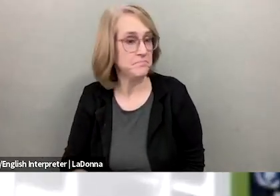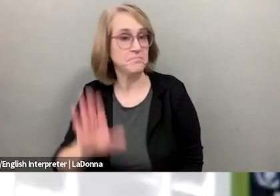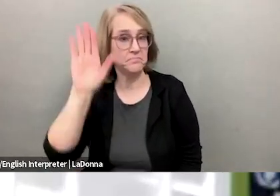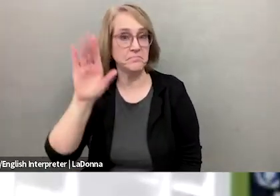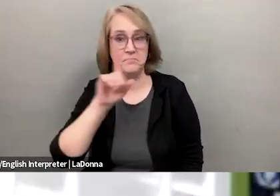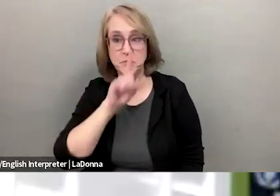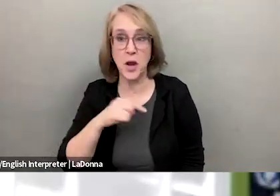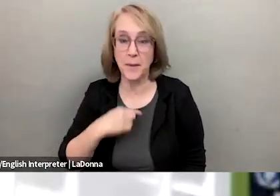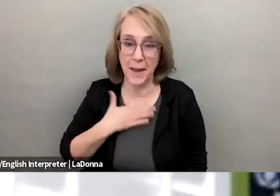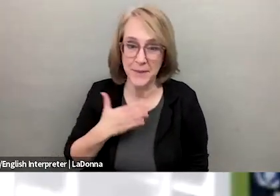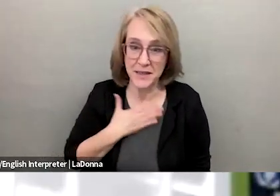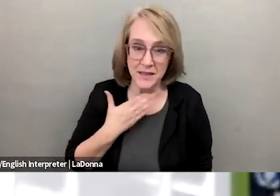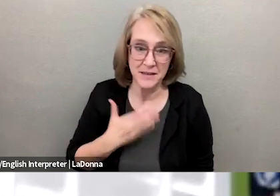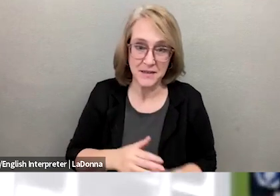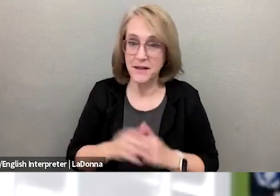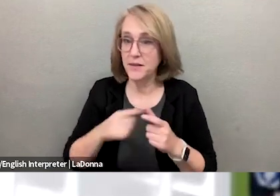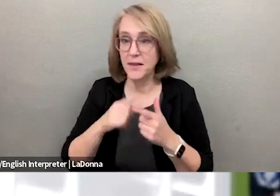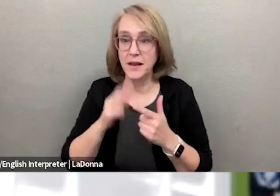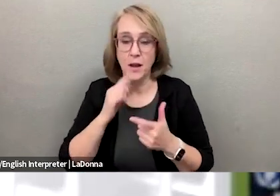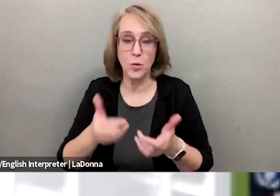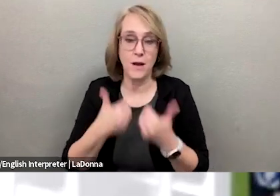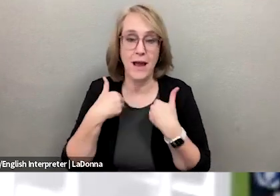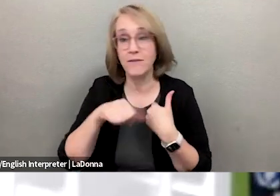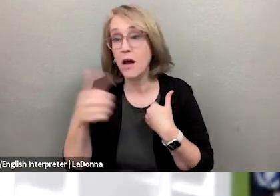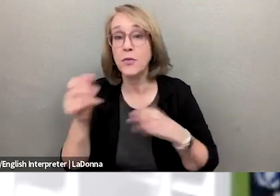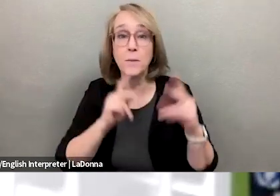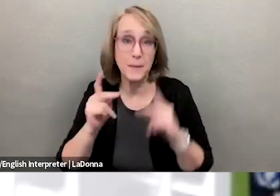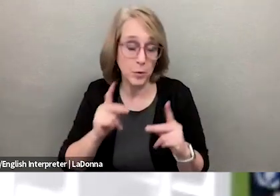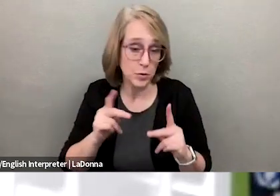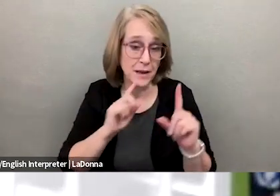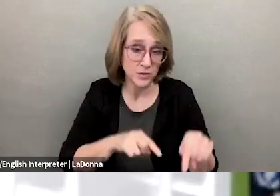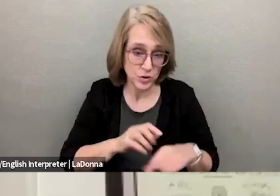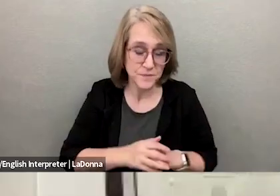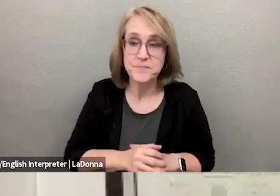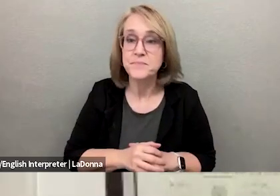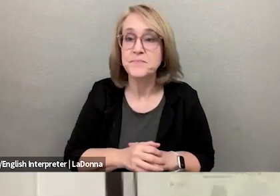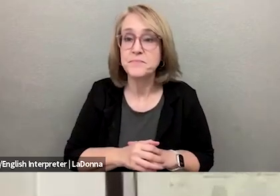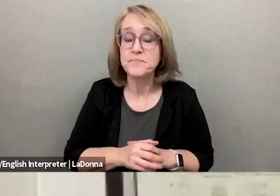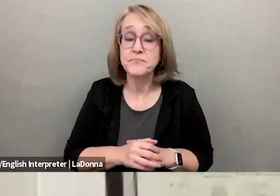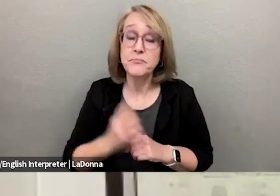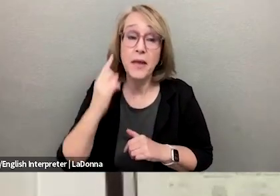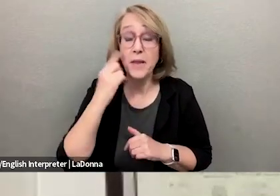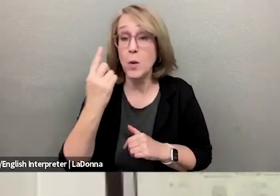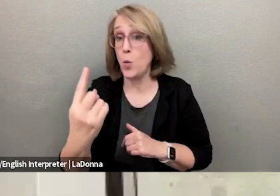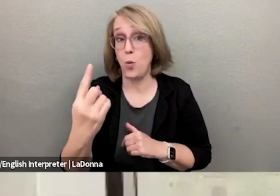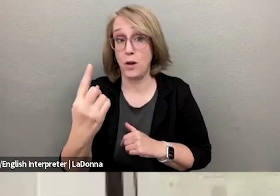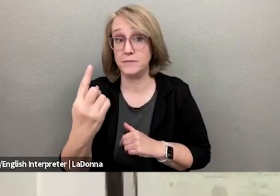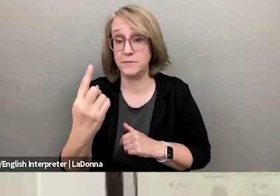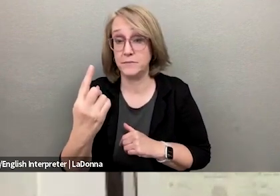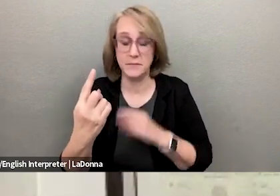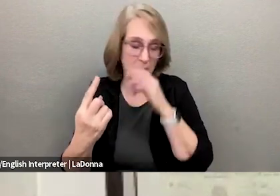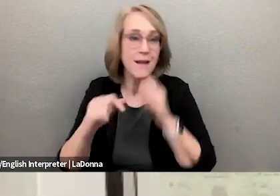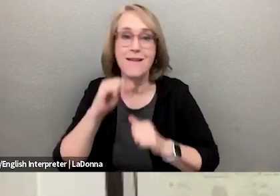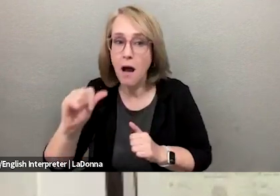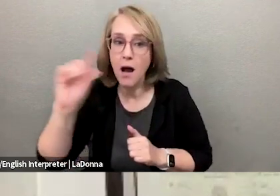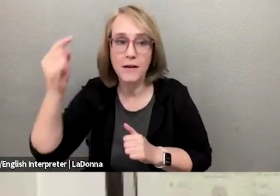to weigh in. I think there are a couple of key areas. One is from non-federal